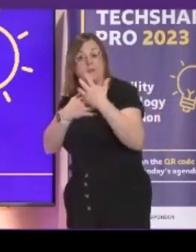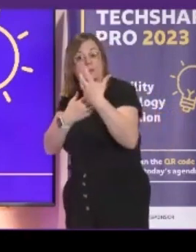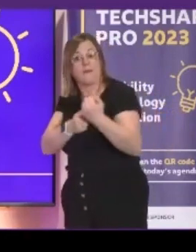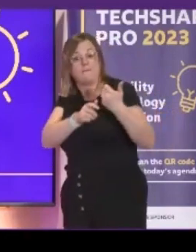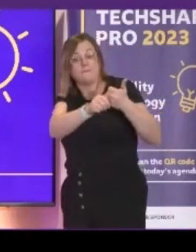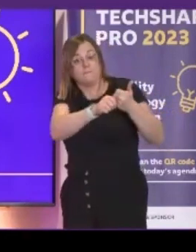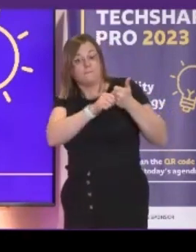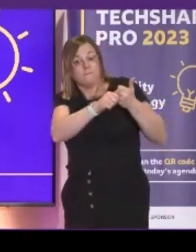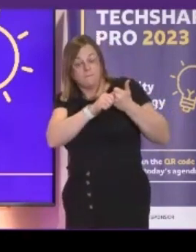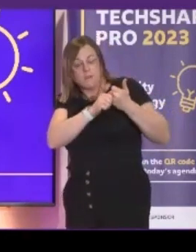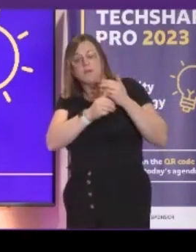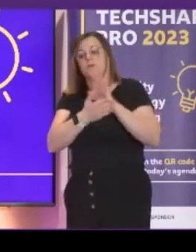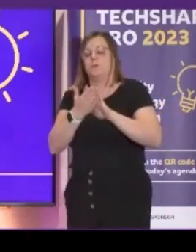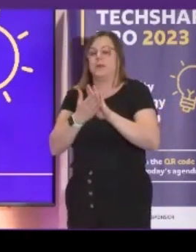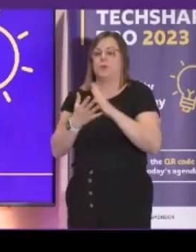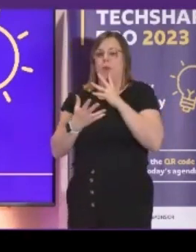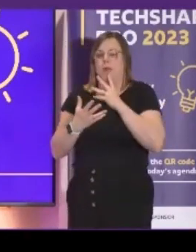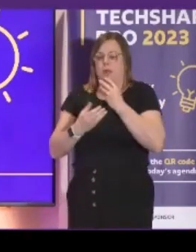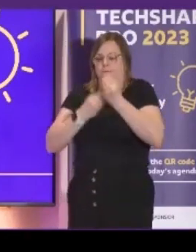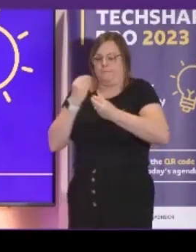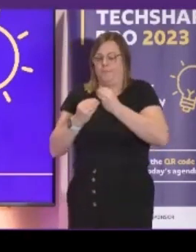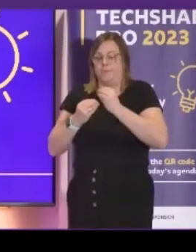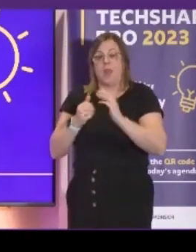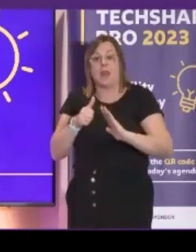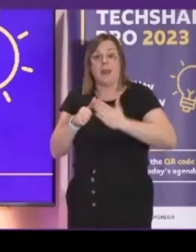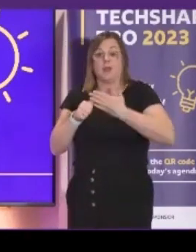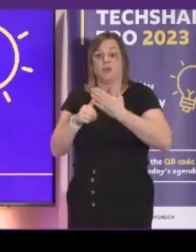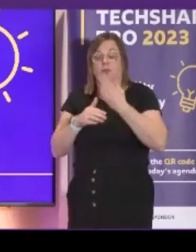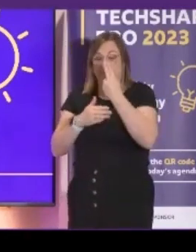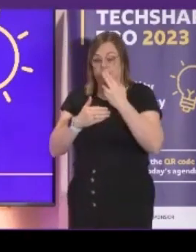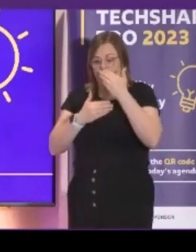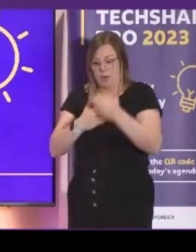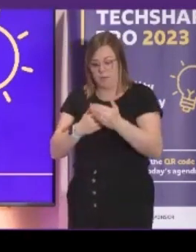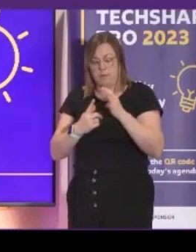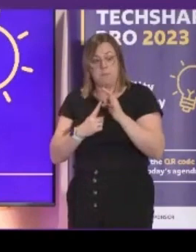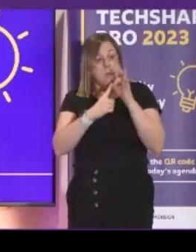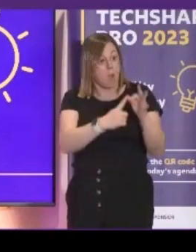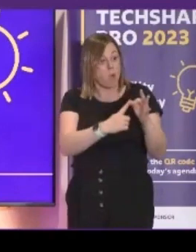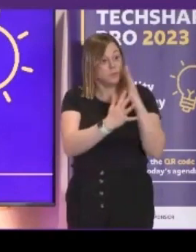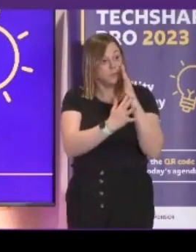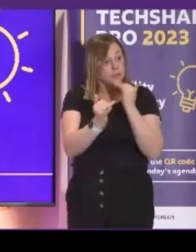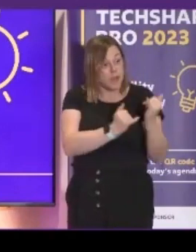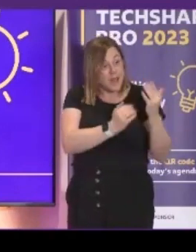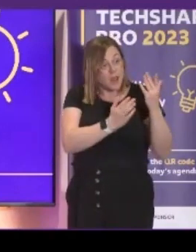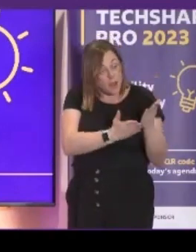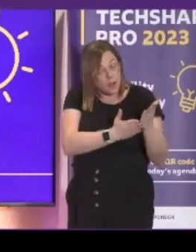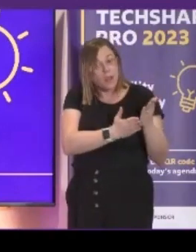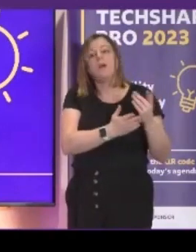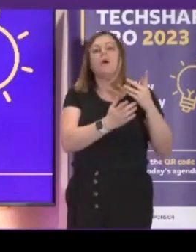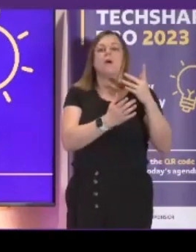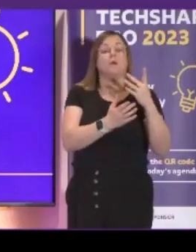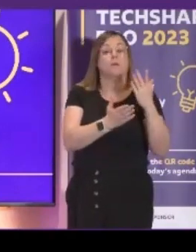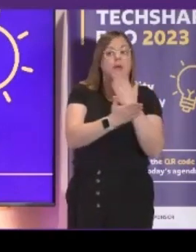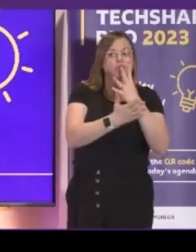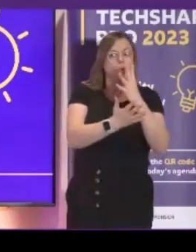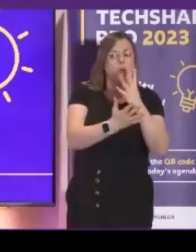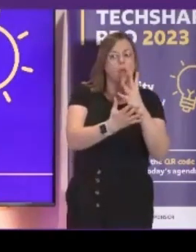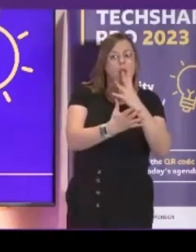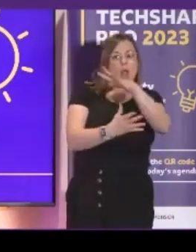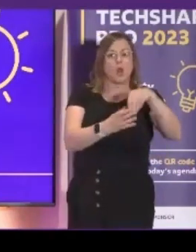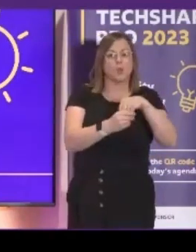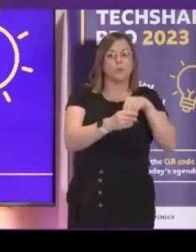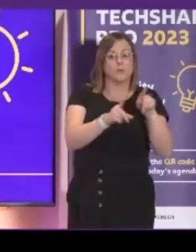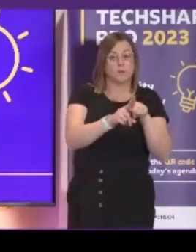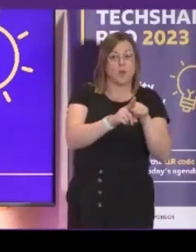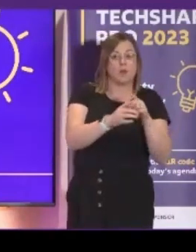we're setting out the very initial design phase and the designs that we put forward, it's checking that through from an inclusive design kind of lens and